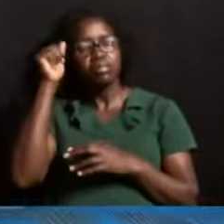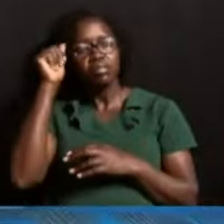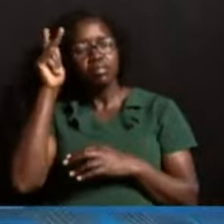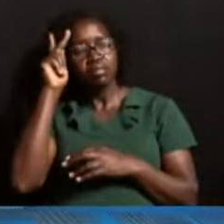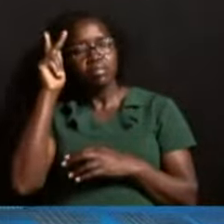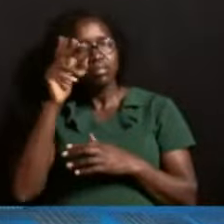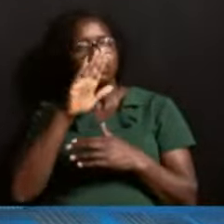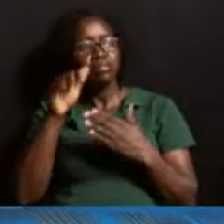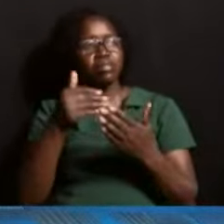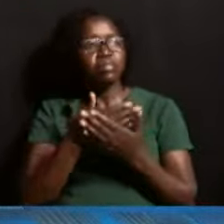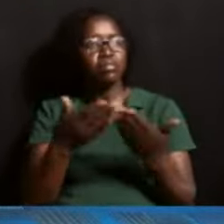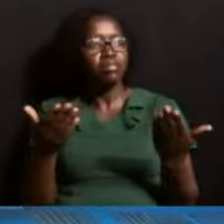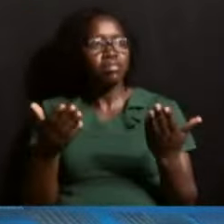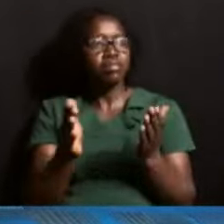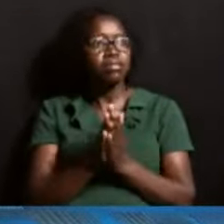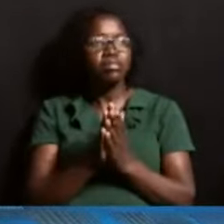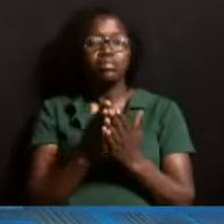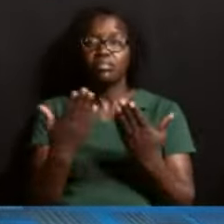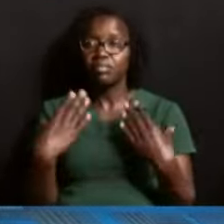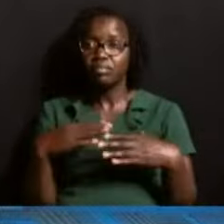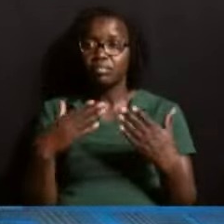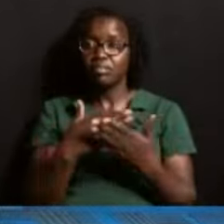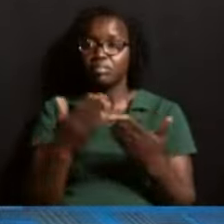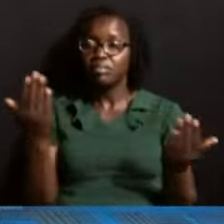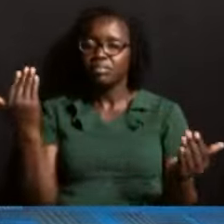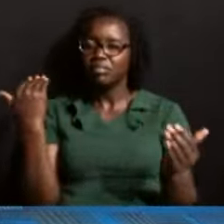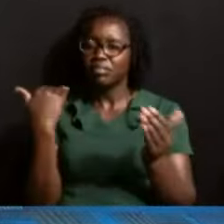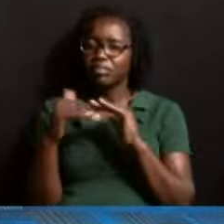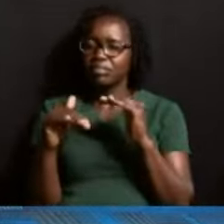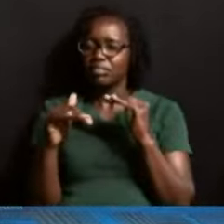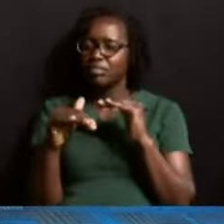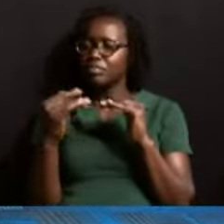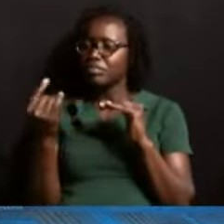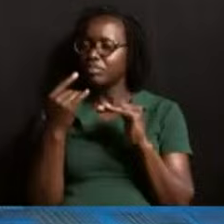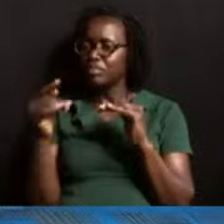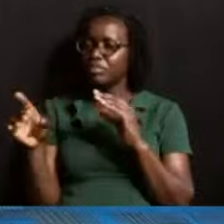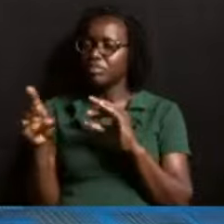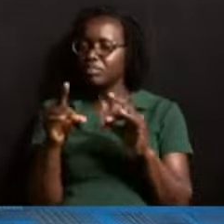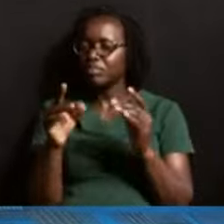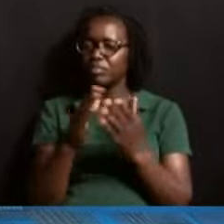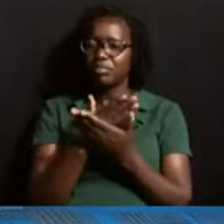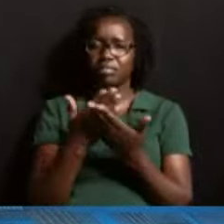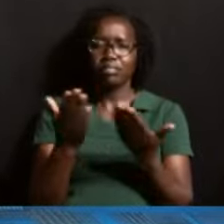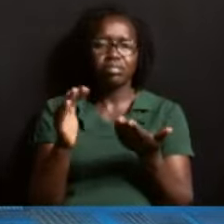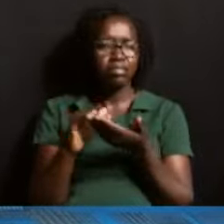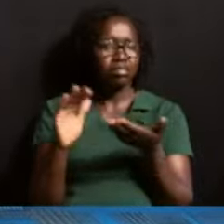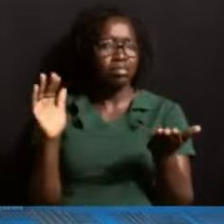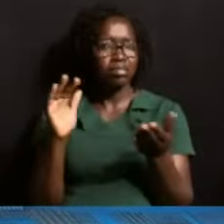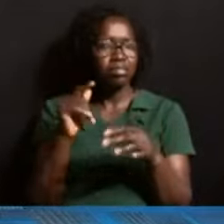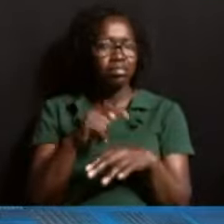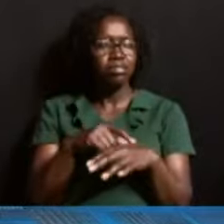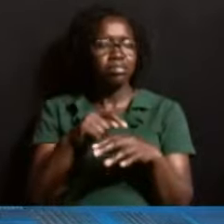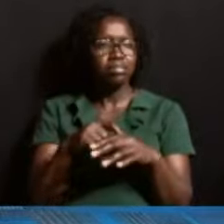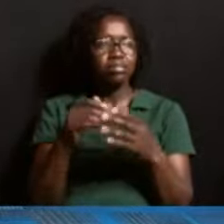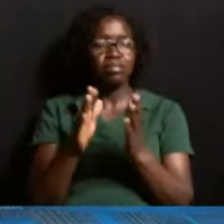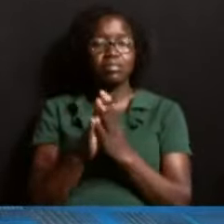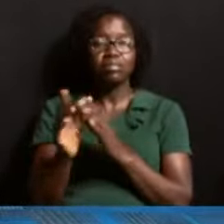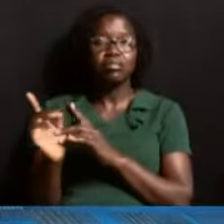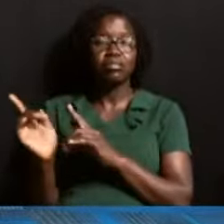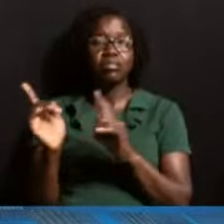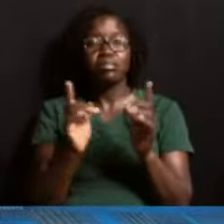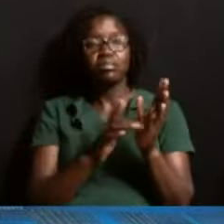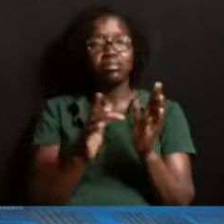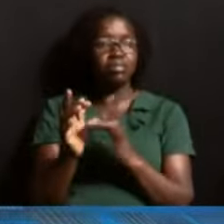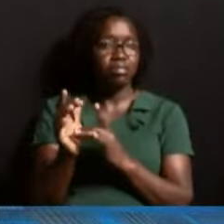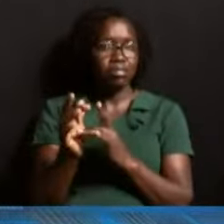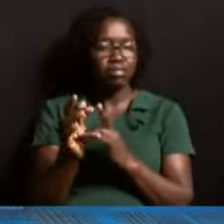these people. And these people are limited. They can only do so much when it comes to Jesus Christ,